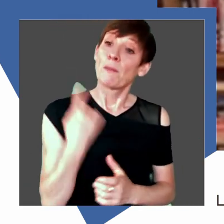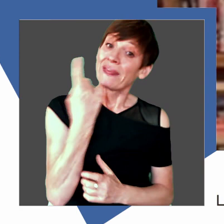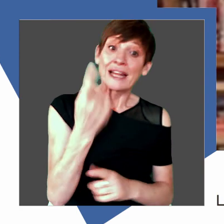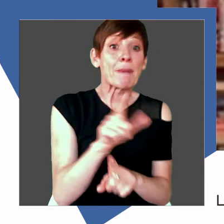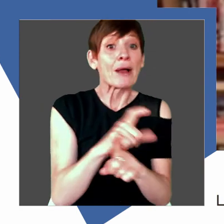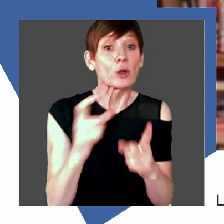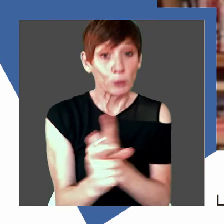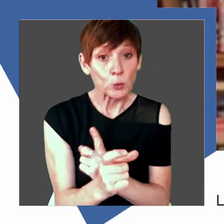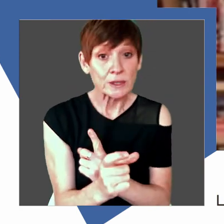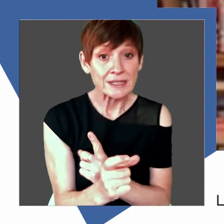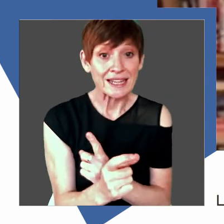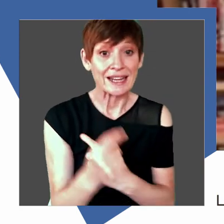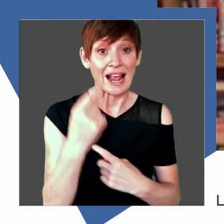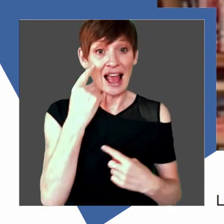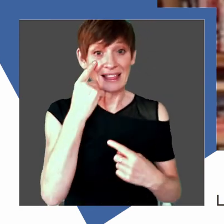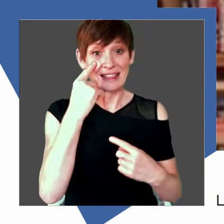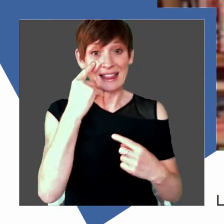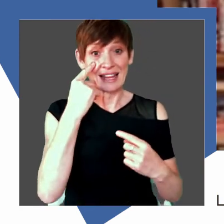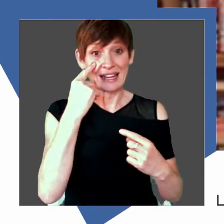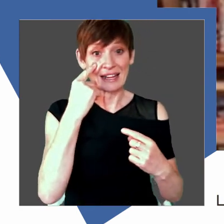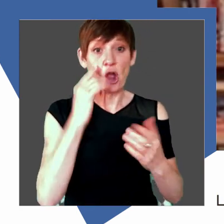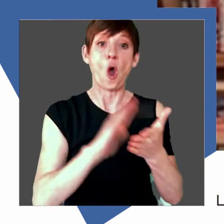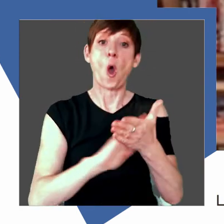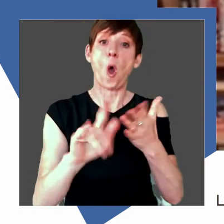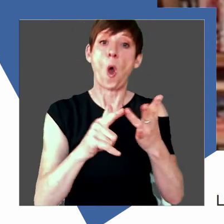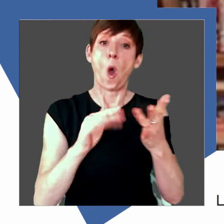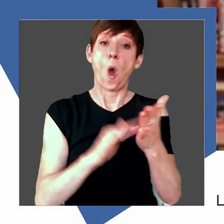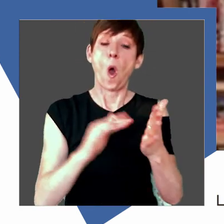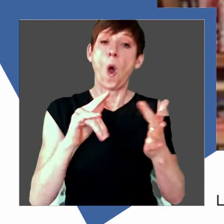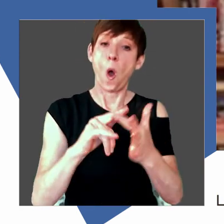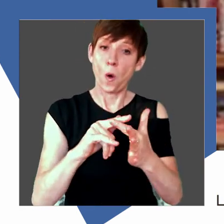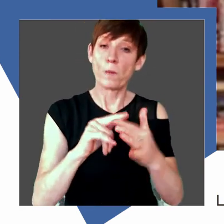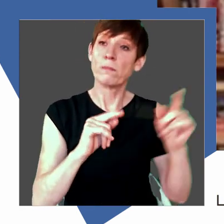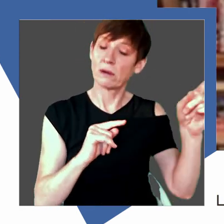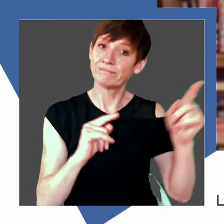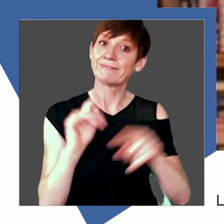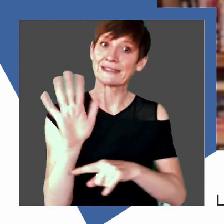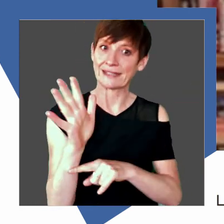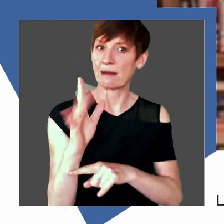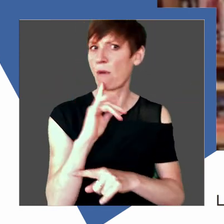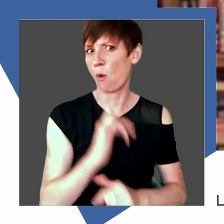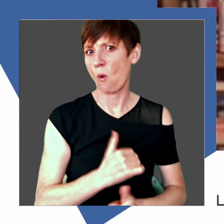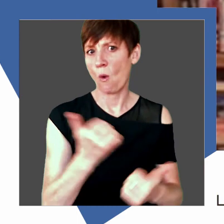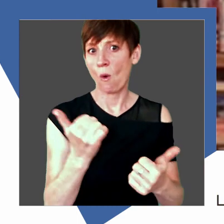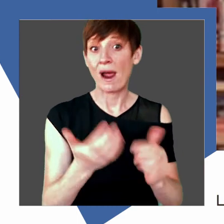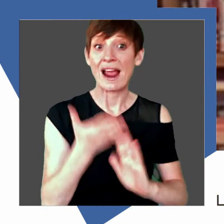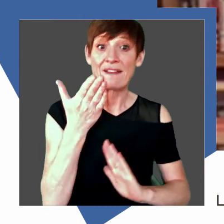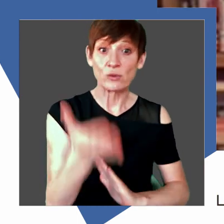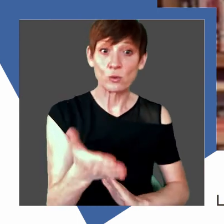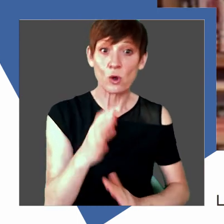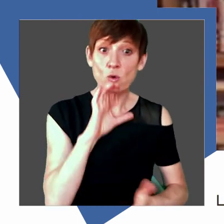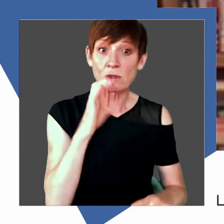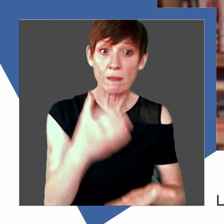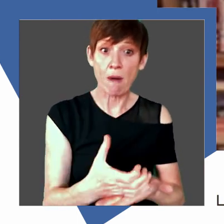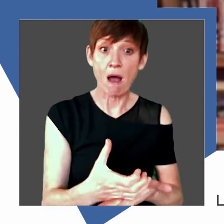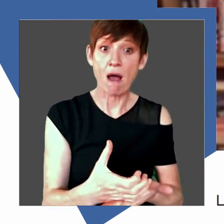you know, home cinema is number one place to go. It's where, you know, you go to the bar, you're going to people.